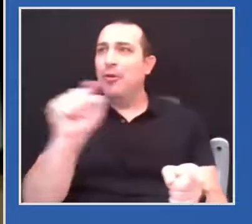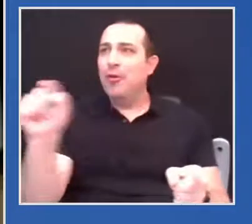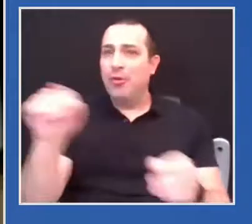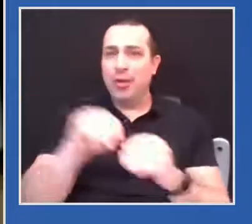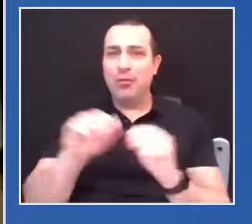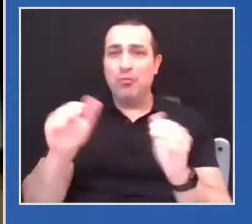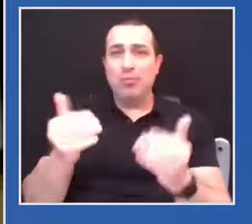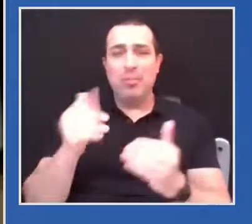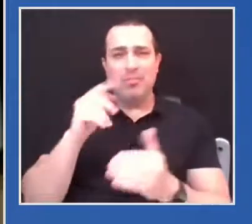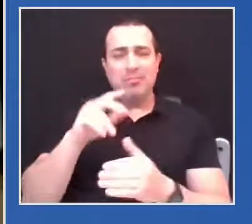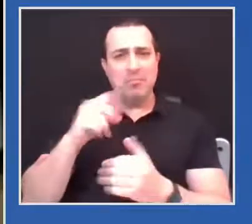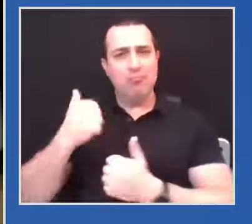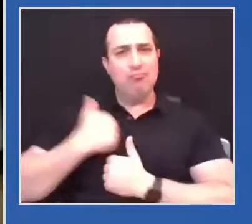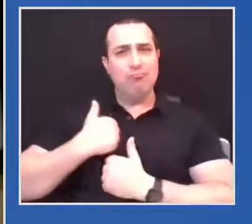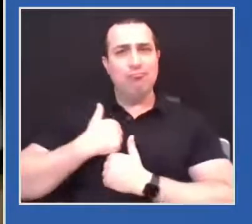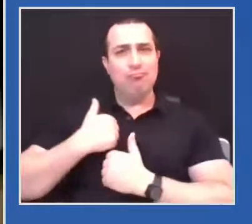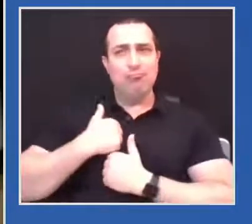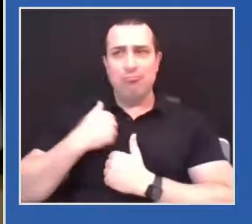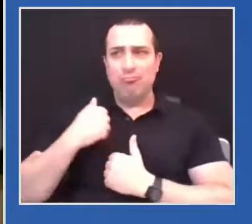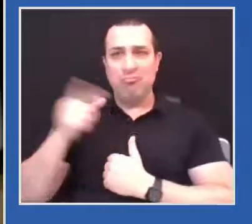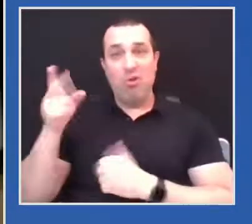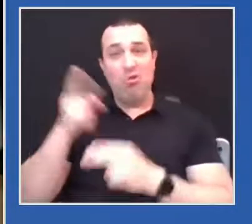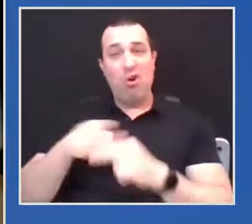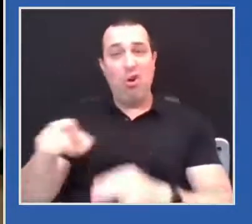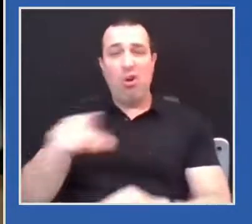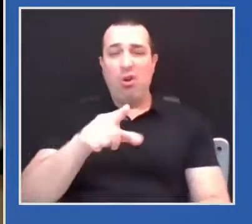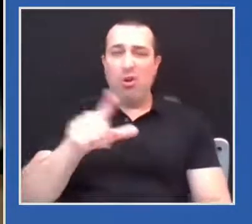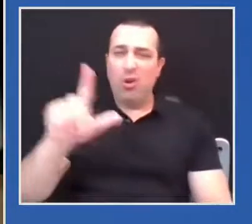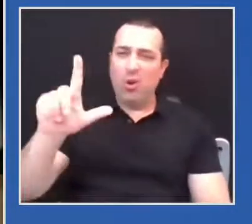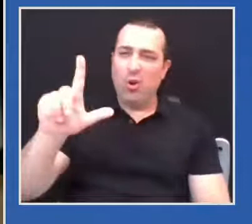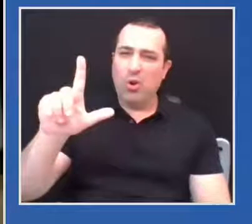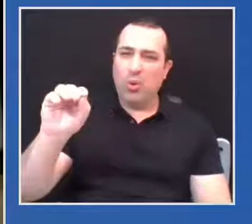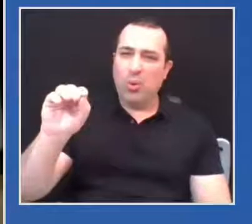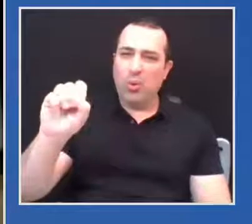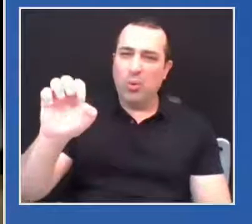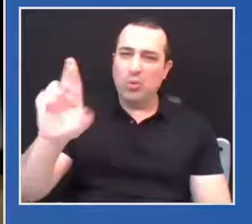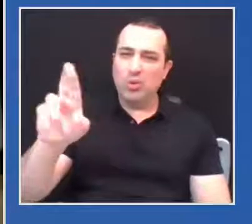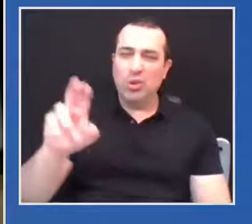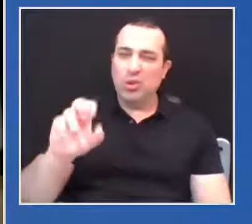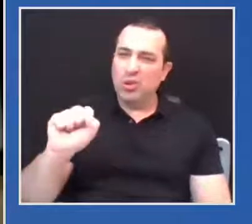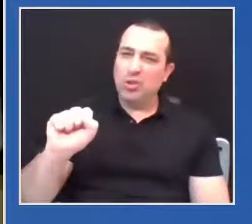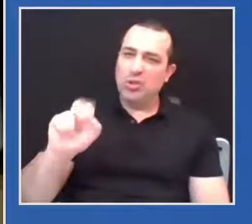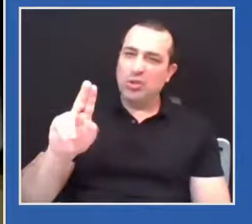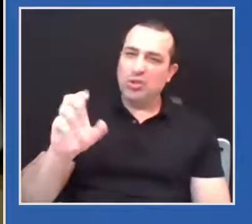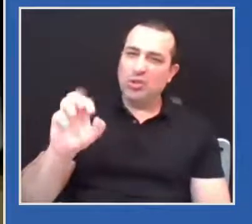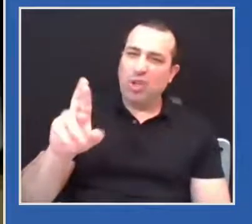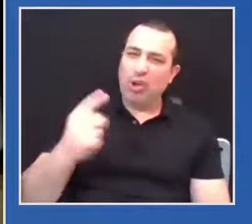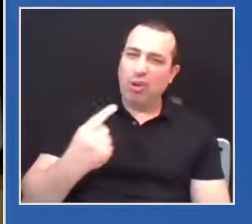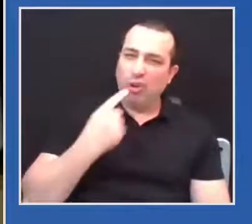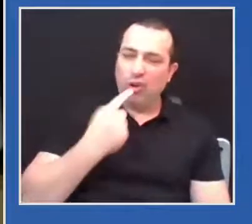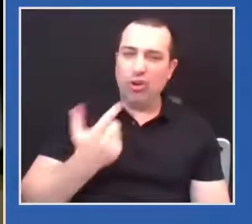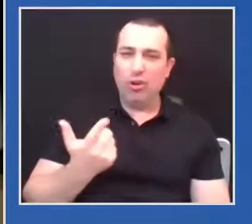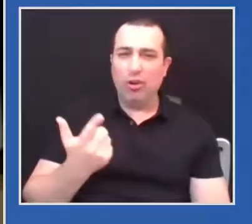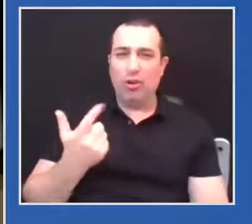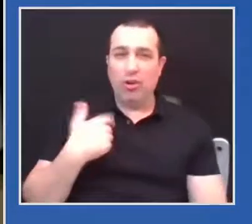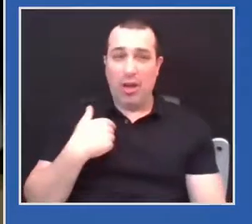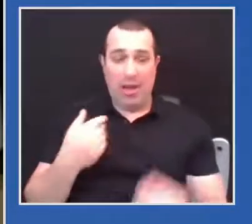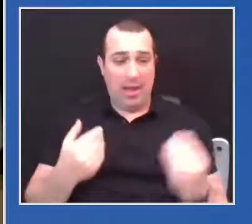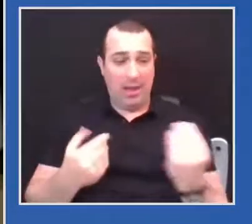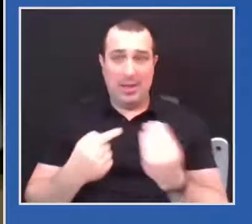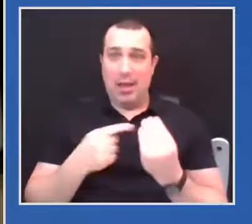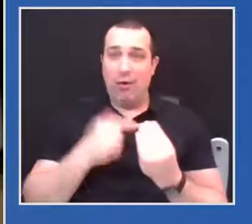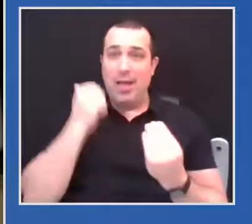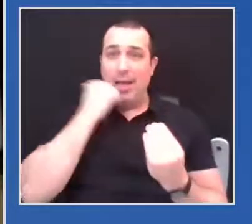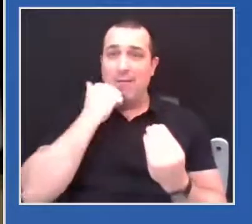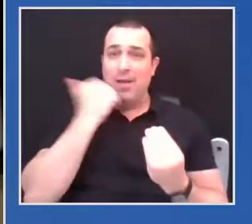them losers and suckers. I carry this card with me every day for the last 15 years. And the back, it's my